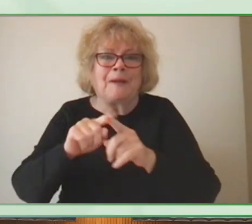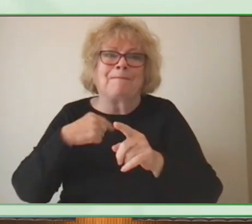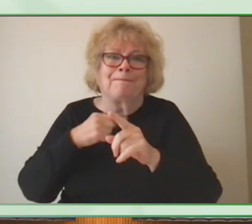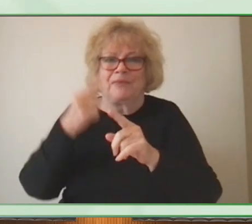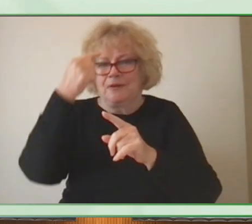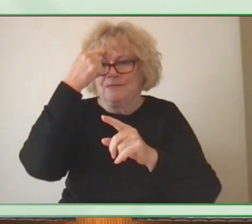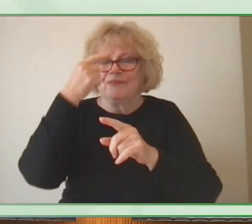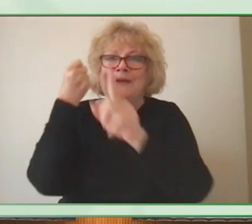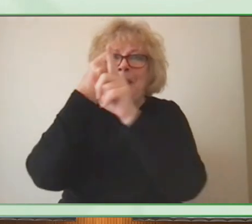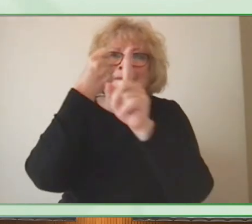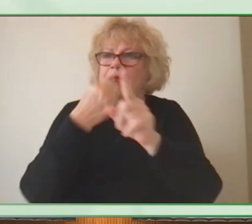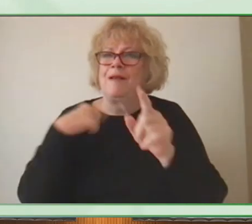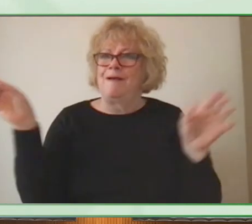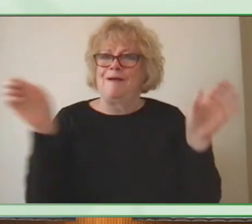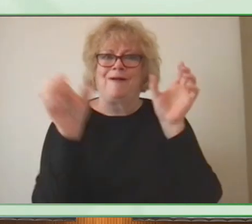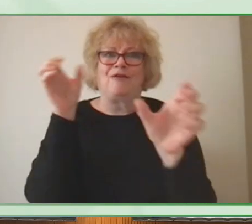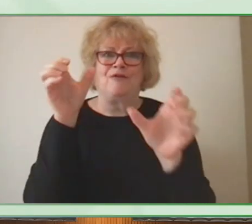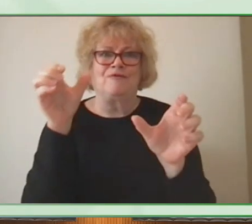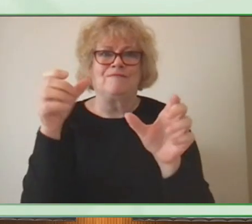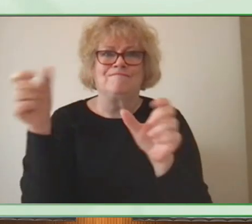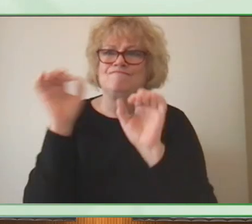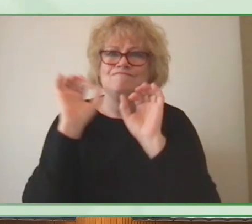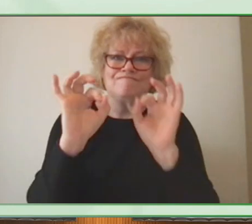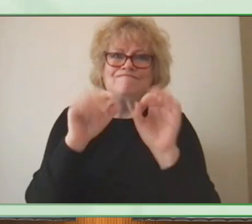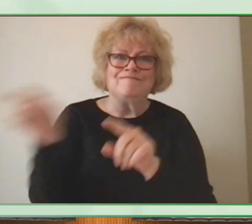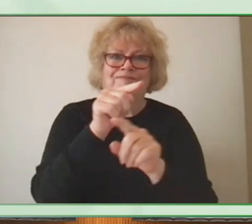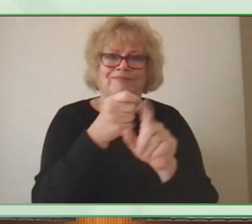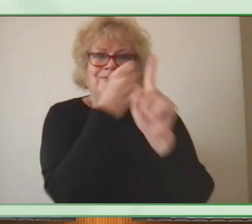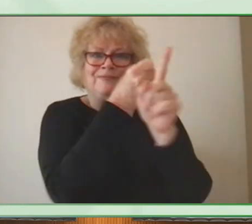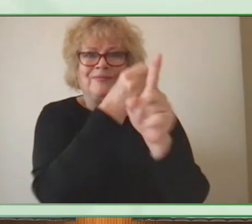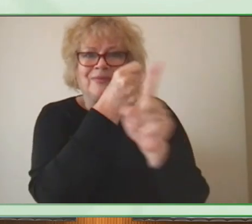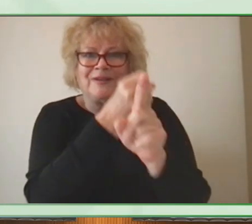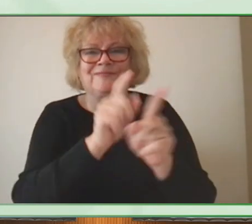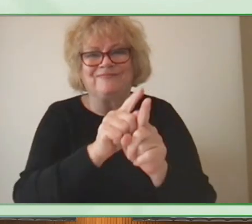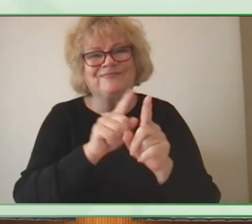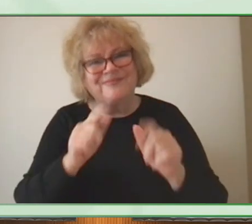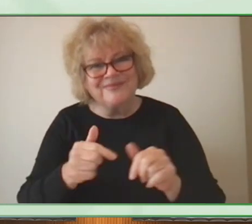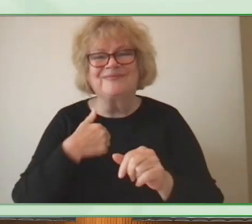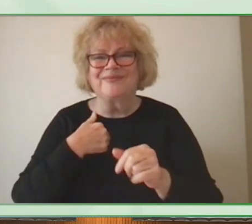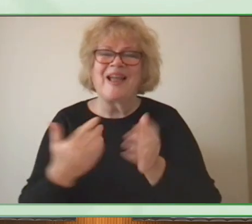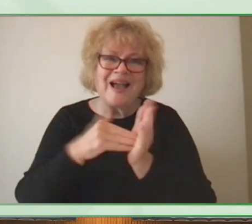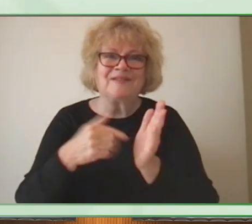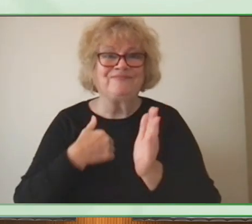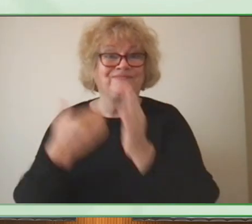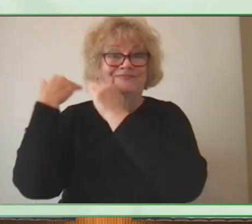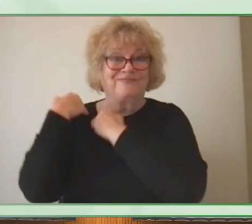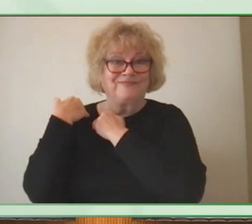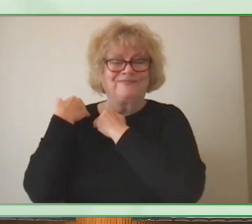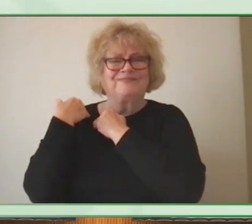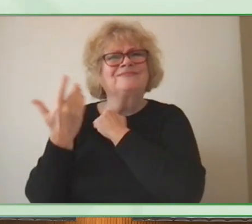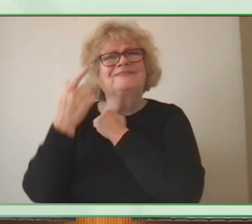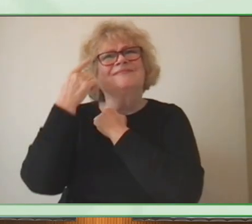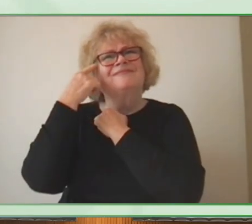than 35,000 people with disabilities in Ukraine, but in this number, it's very important. It's